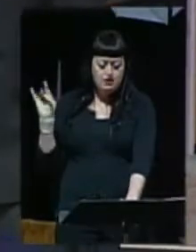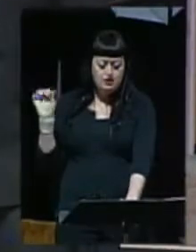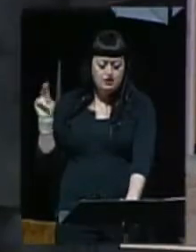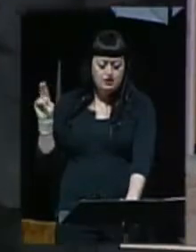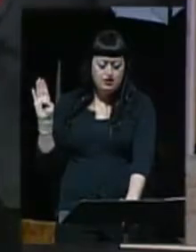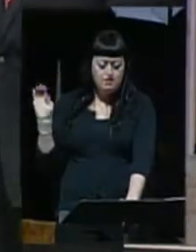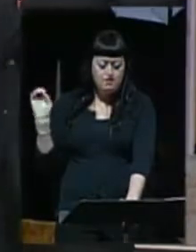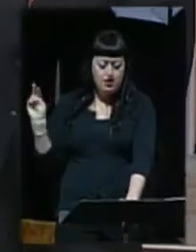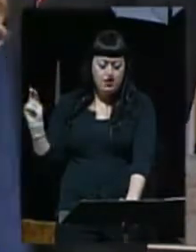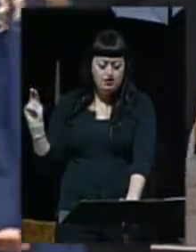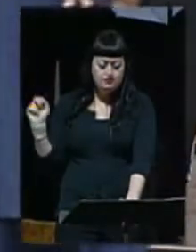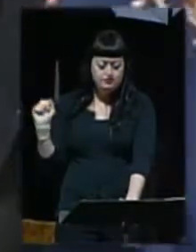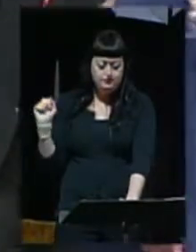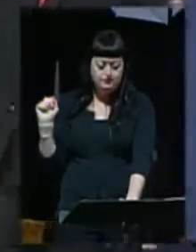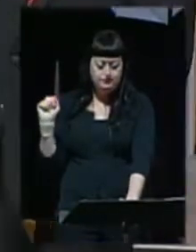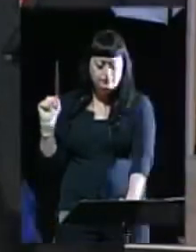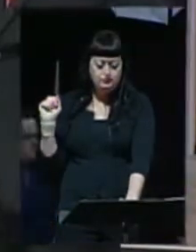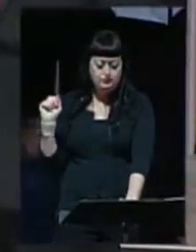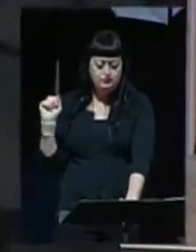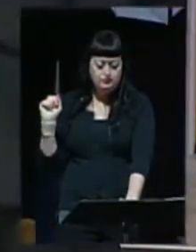Madison Bon.